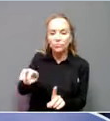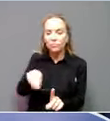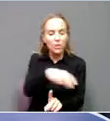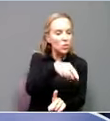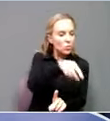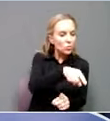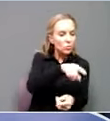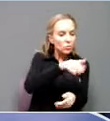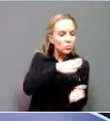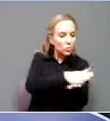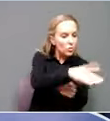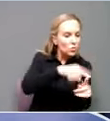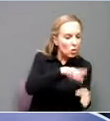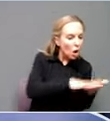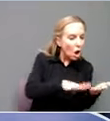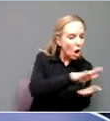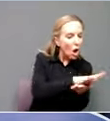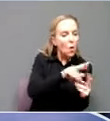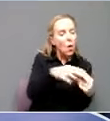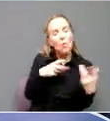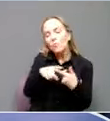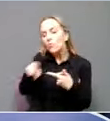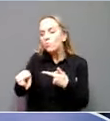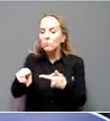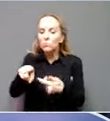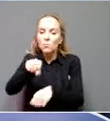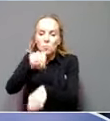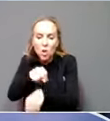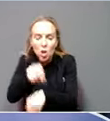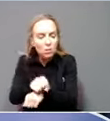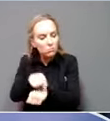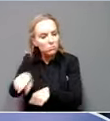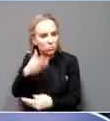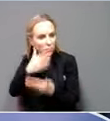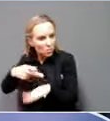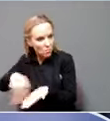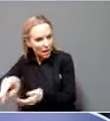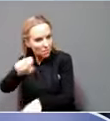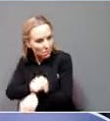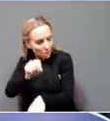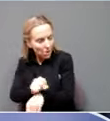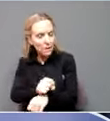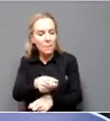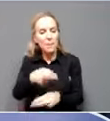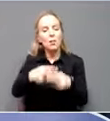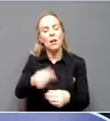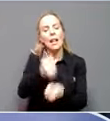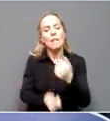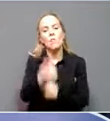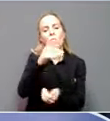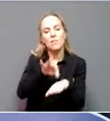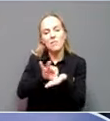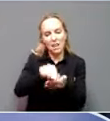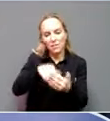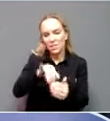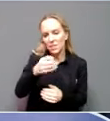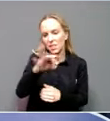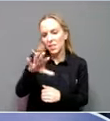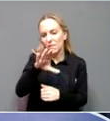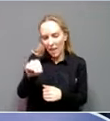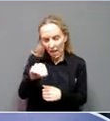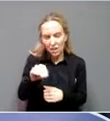education. So Everybody Counts is an initiative starting in Jefferson County where we're going to work to ensure